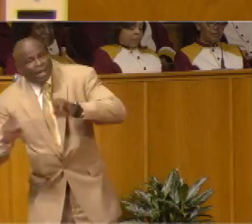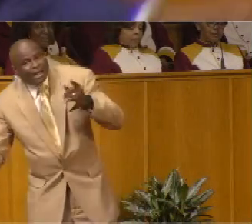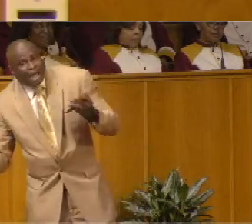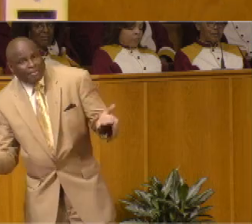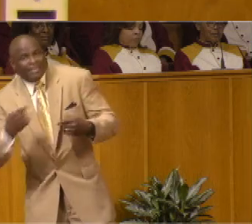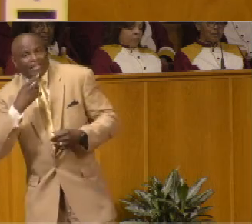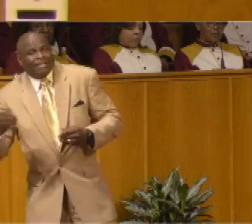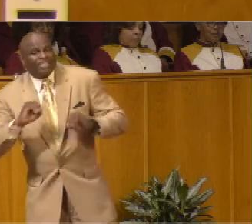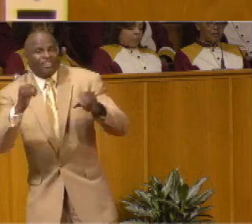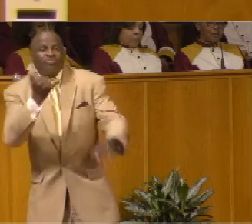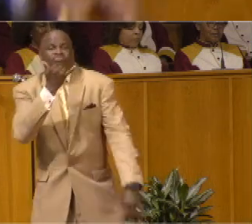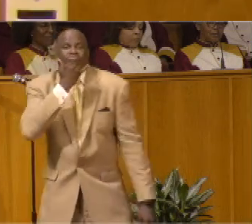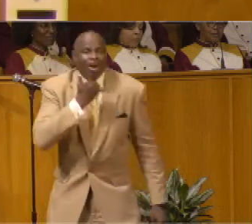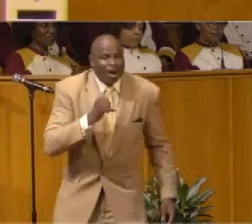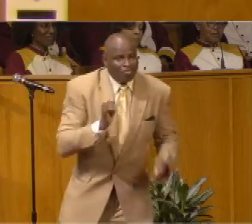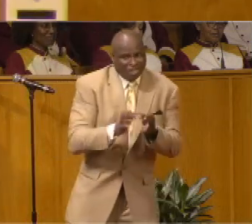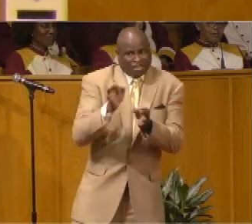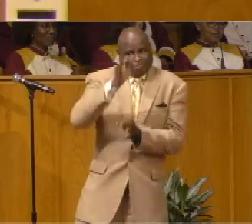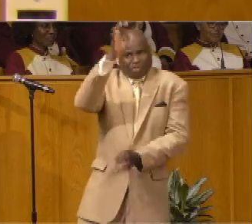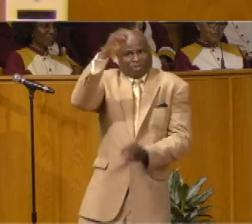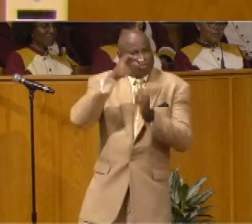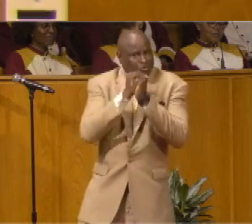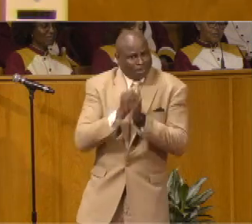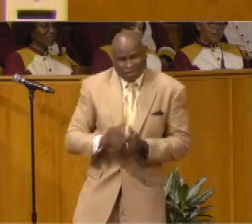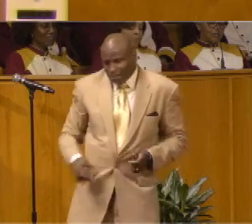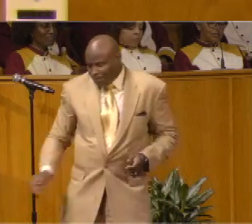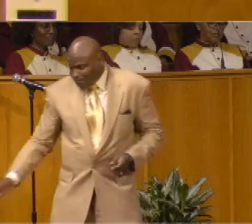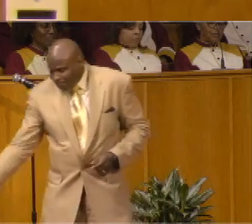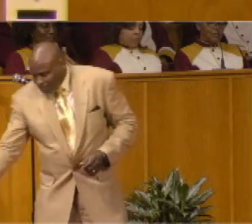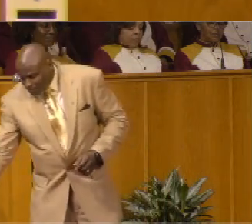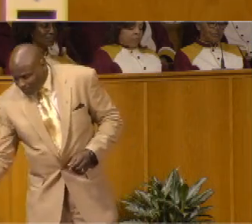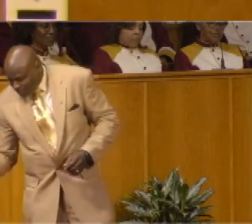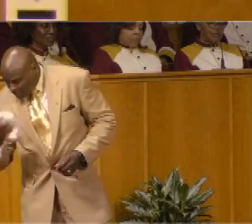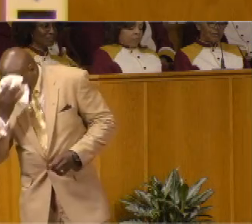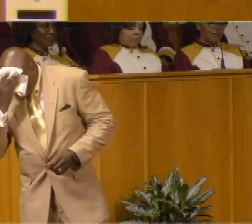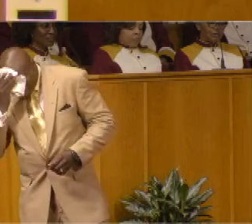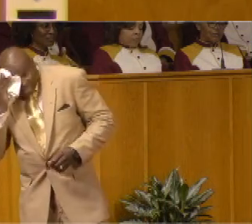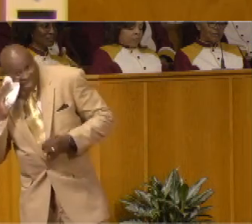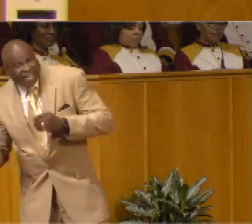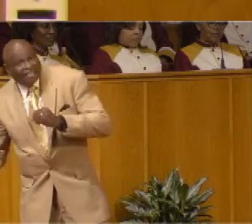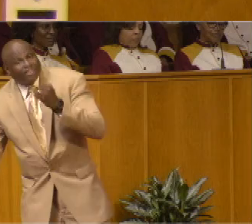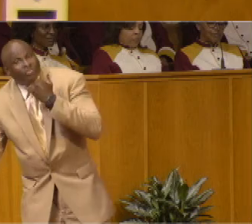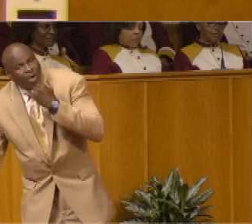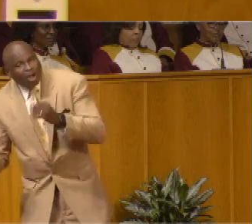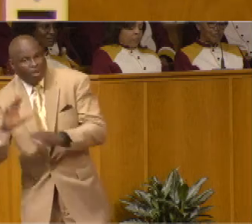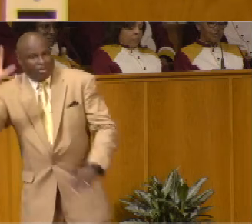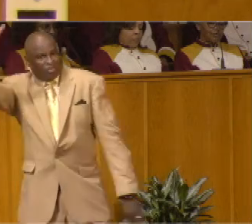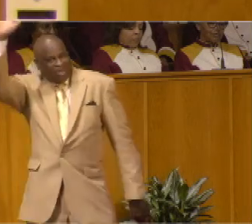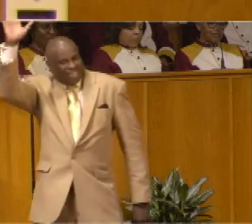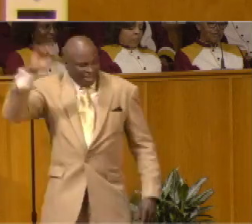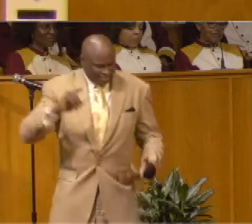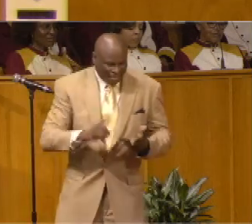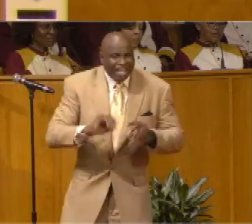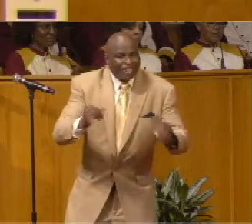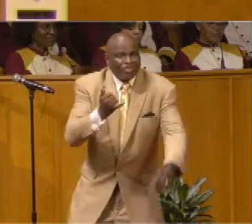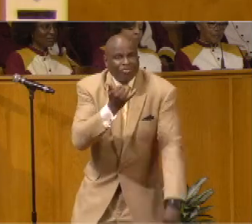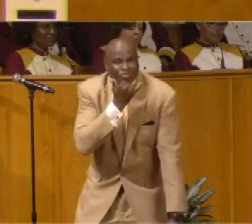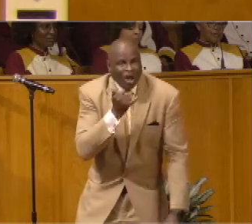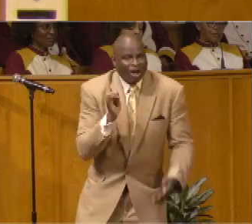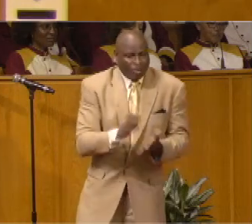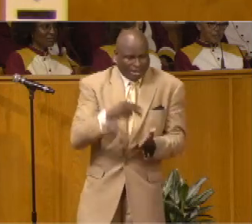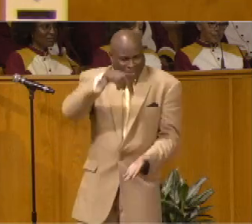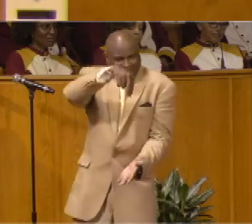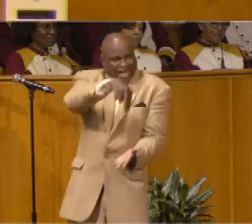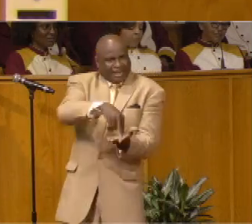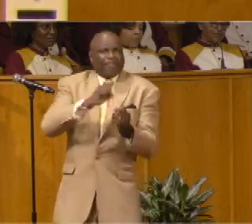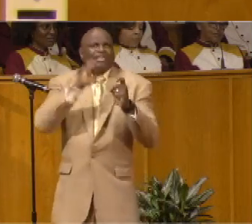come back and say there's nothing wrong with spiritual worship. Nothing wrong with waving a hand. Nothing wrong with standing